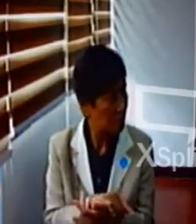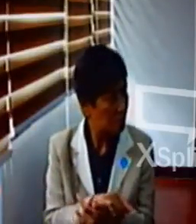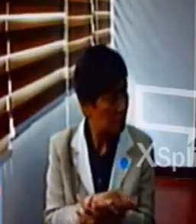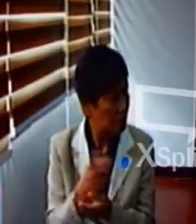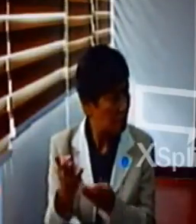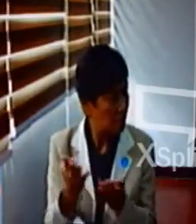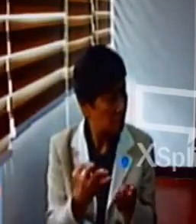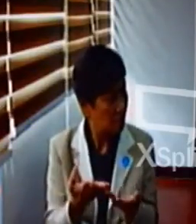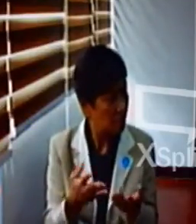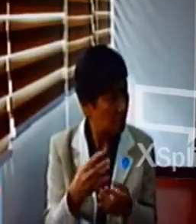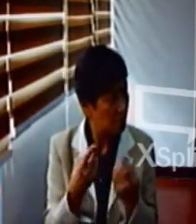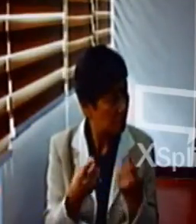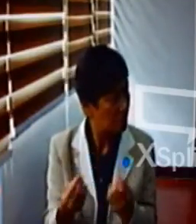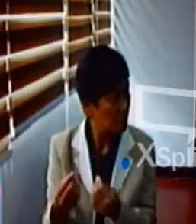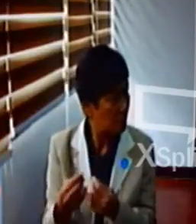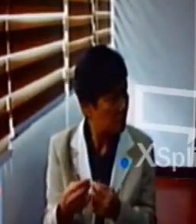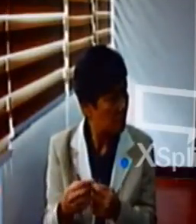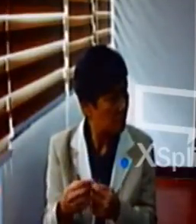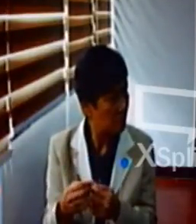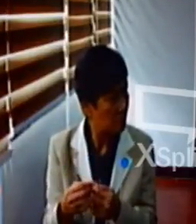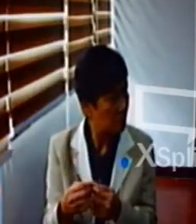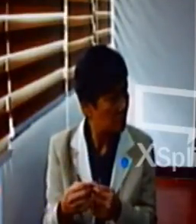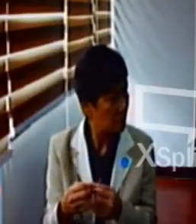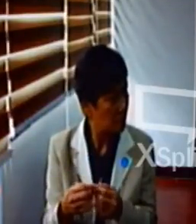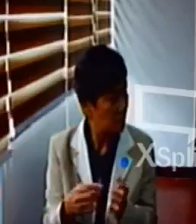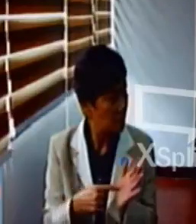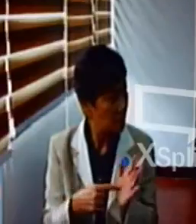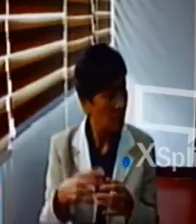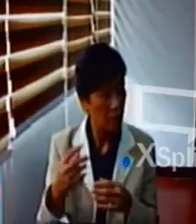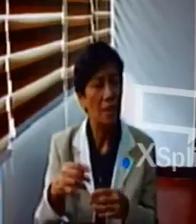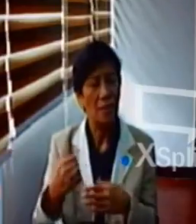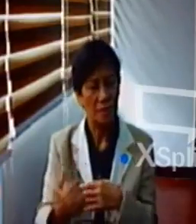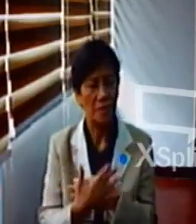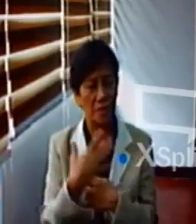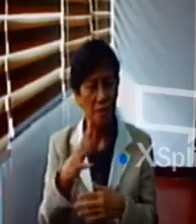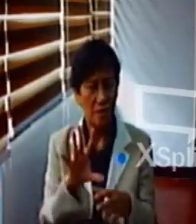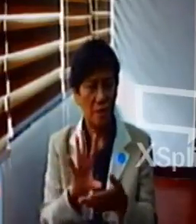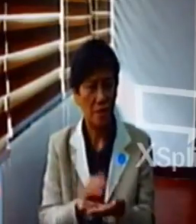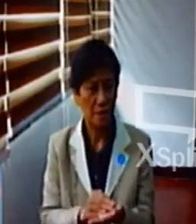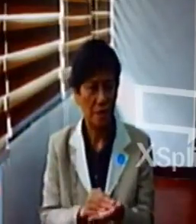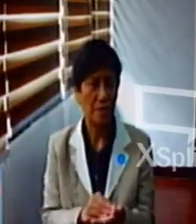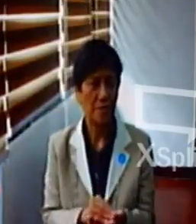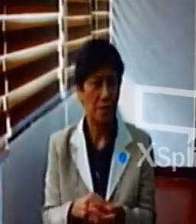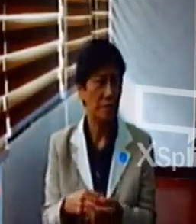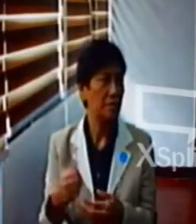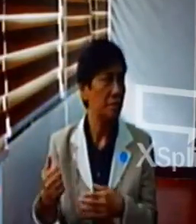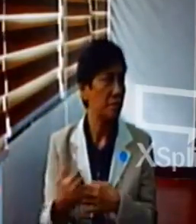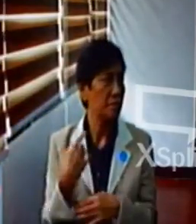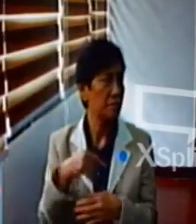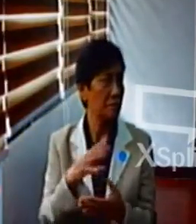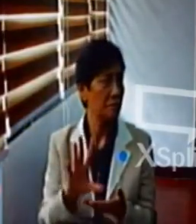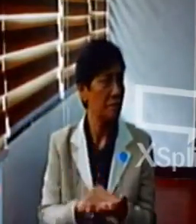done and released, to furnish the commission a copy of the study. Thank you.